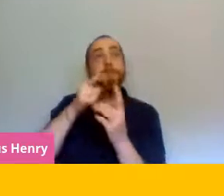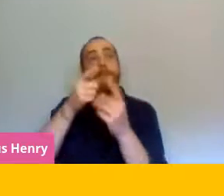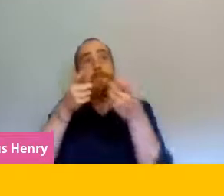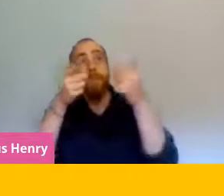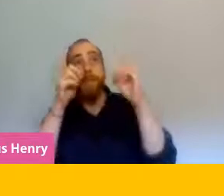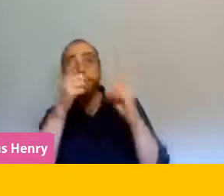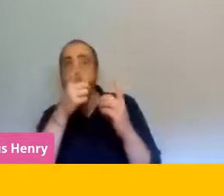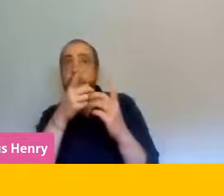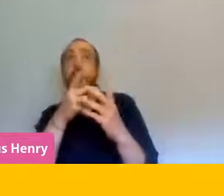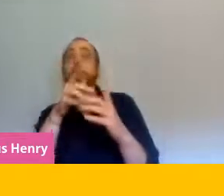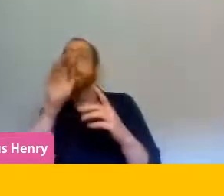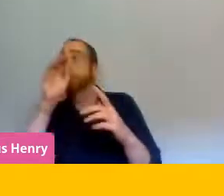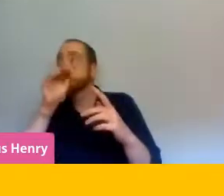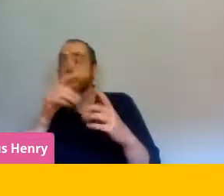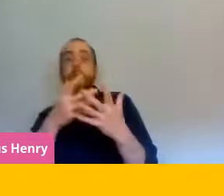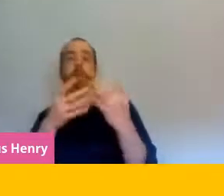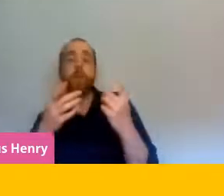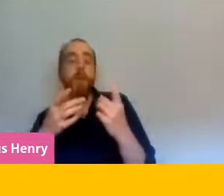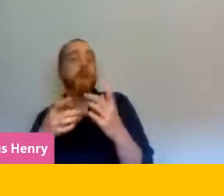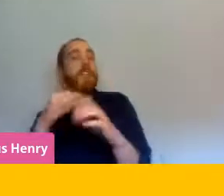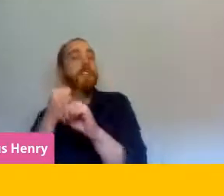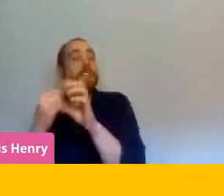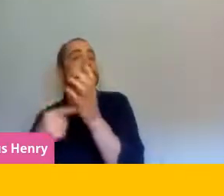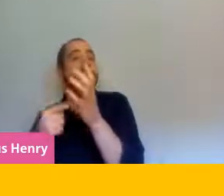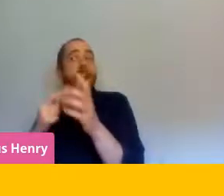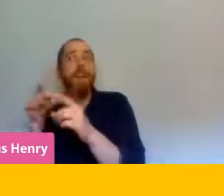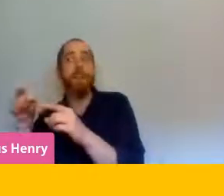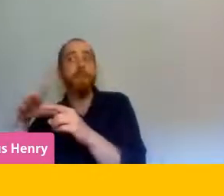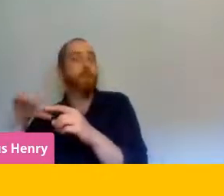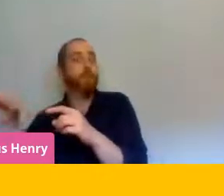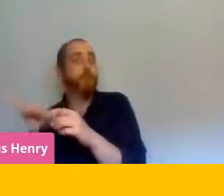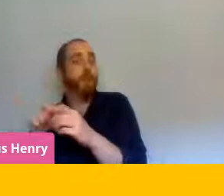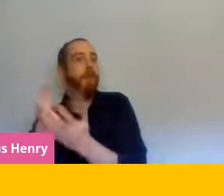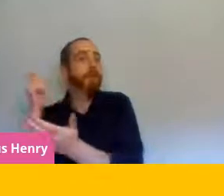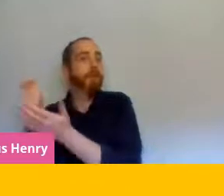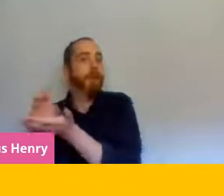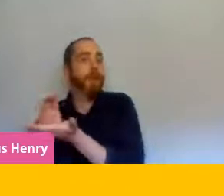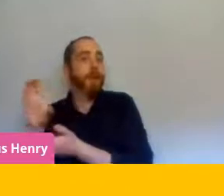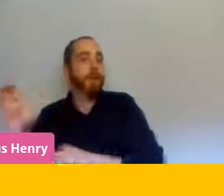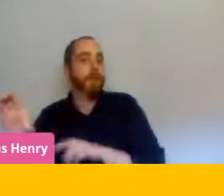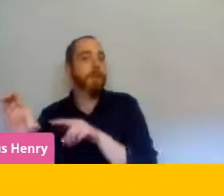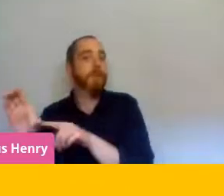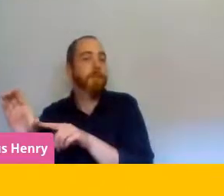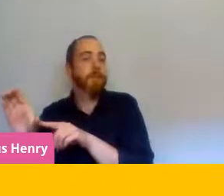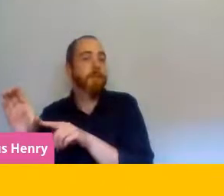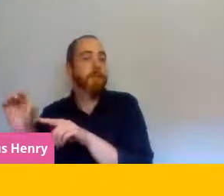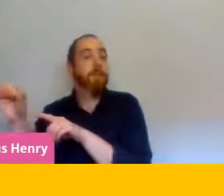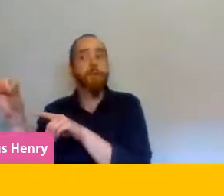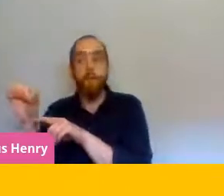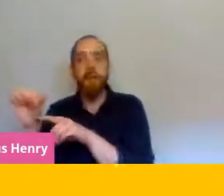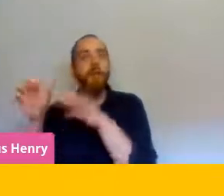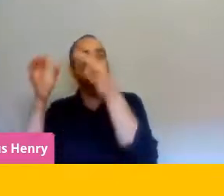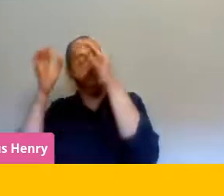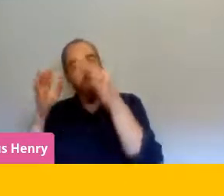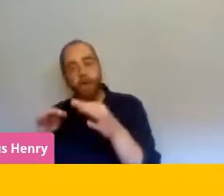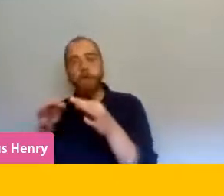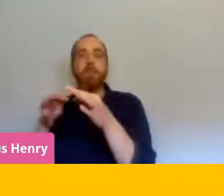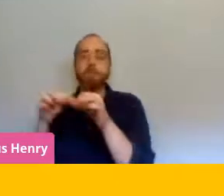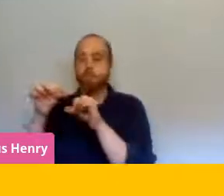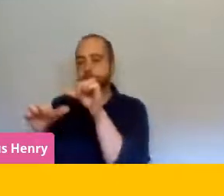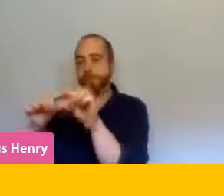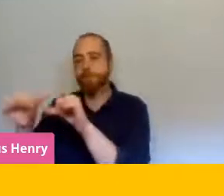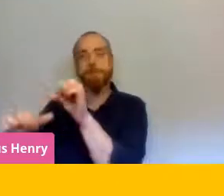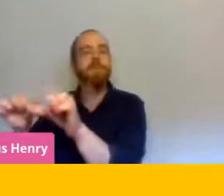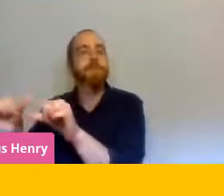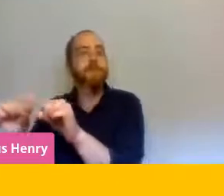a lot of your GTAs need to be paid redundancy pay and actually should be included in the sort of formal processes of S188. And